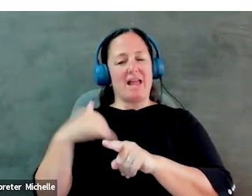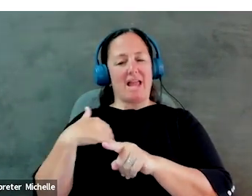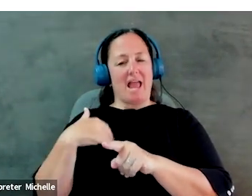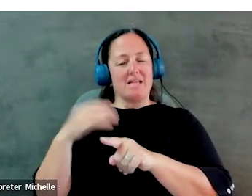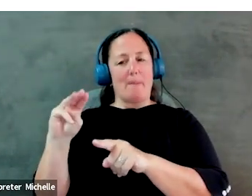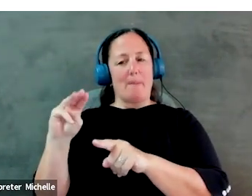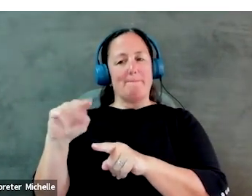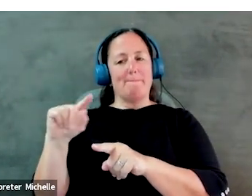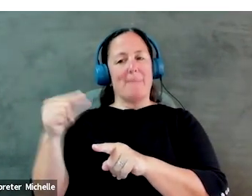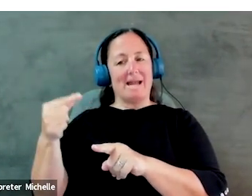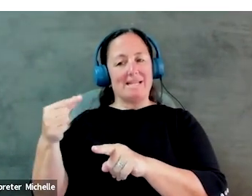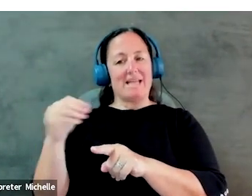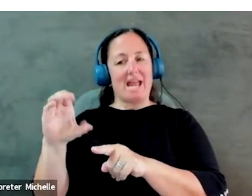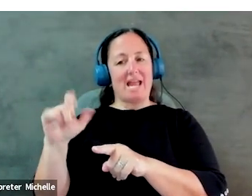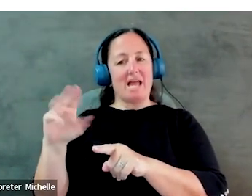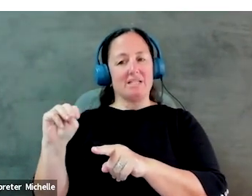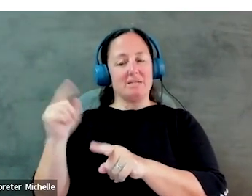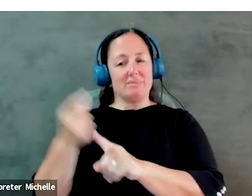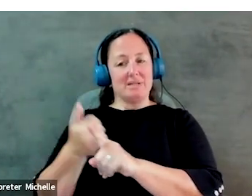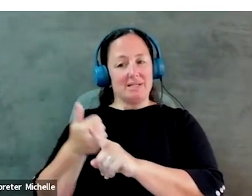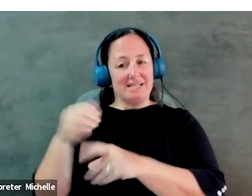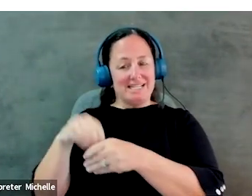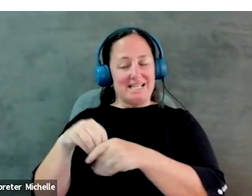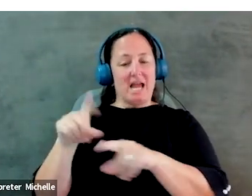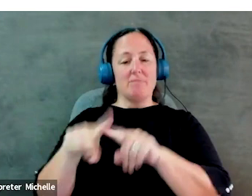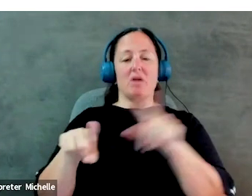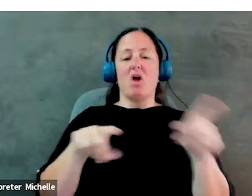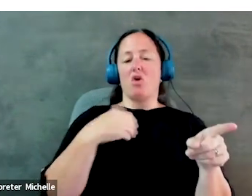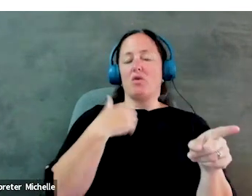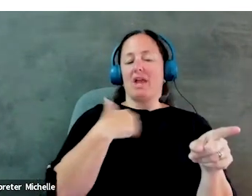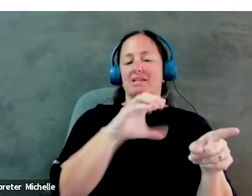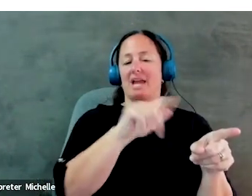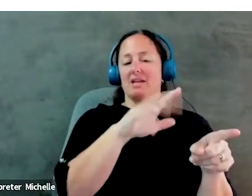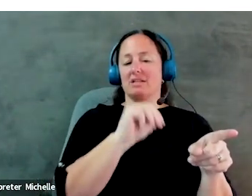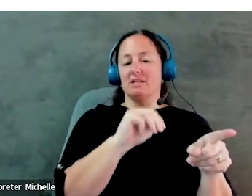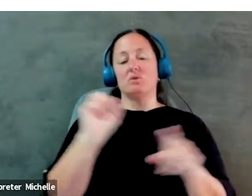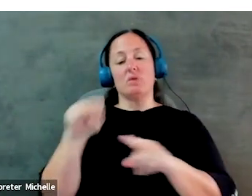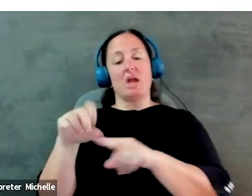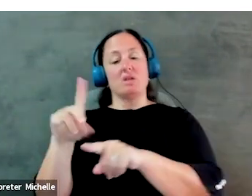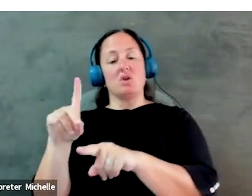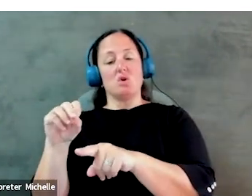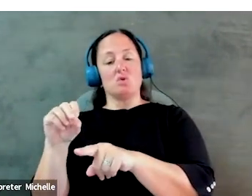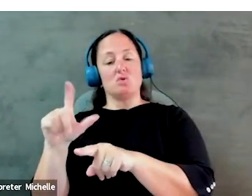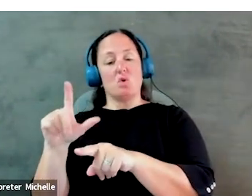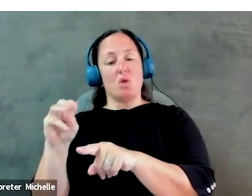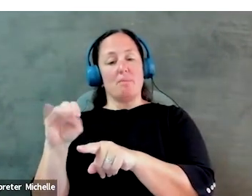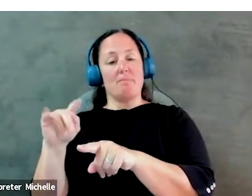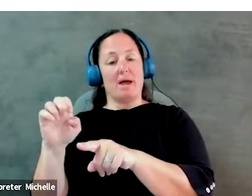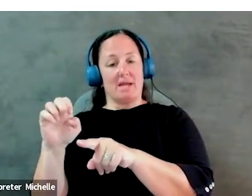has magnesium and calcium versus calcium hydroxide that only has calcium. So even though dolomite